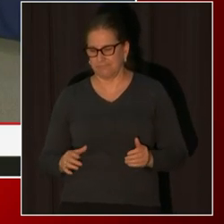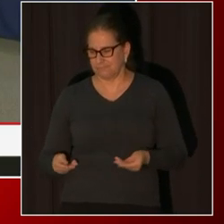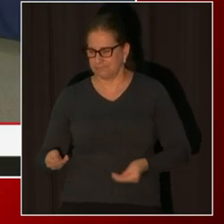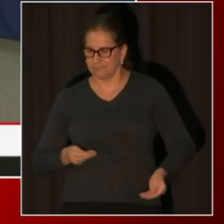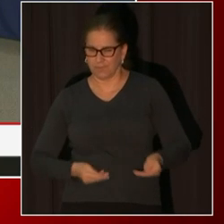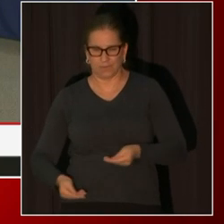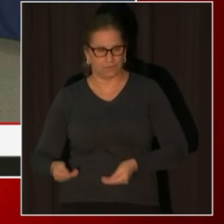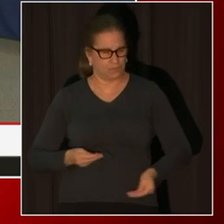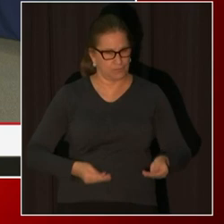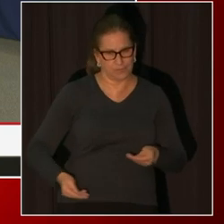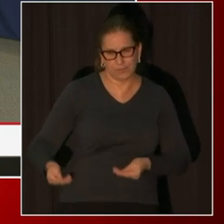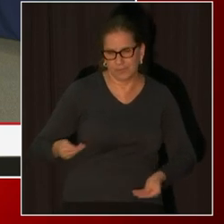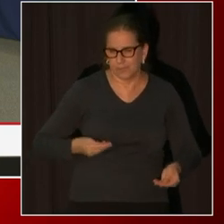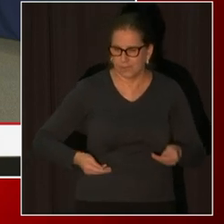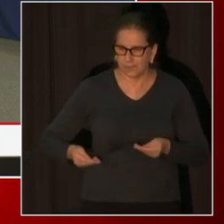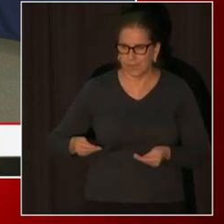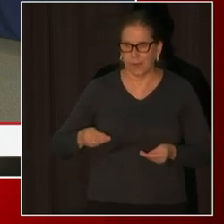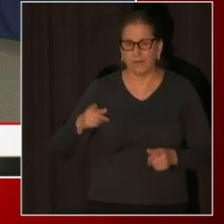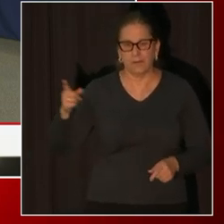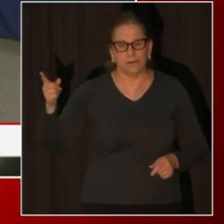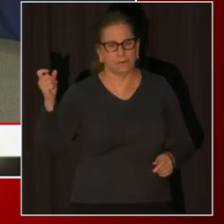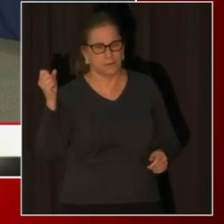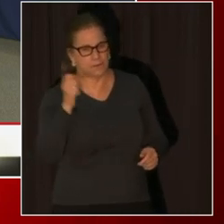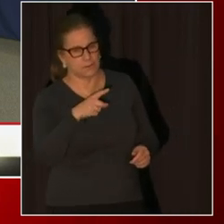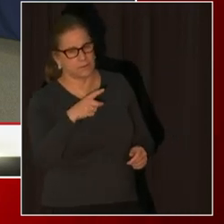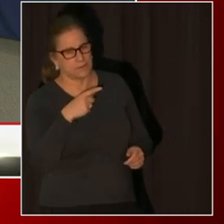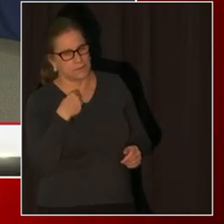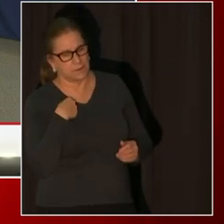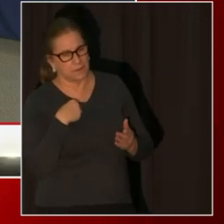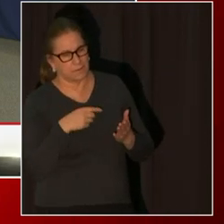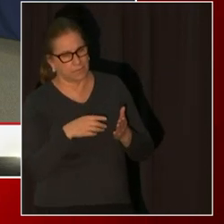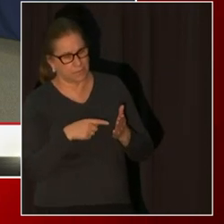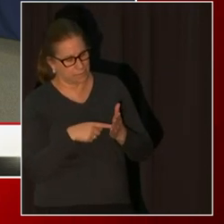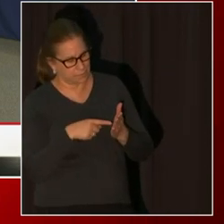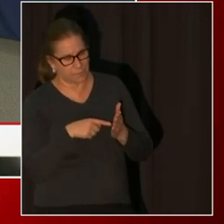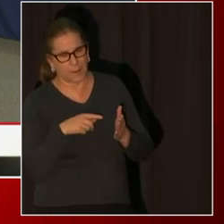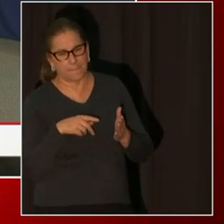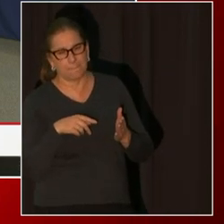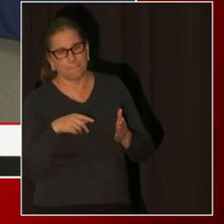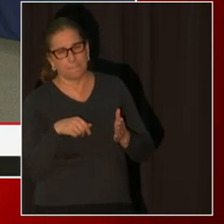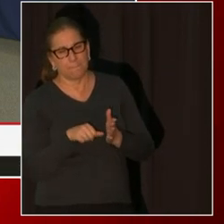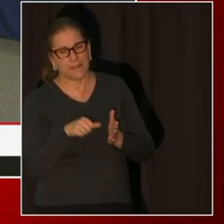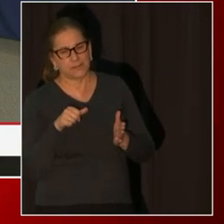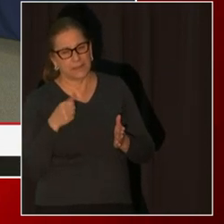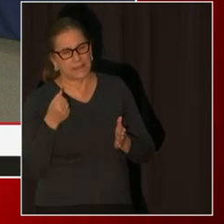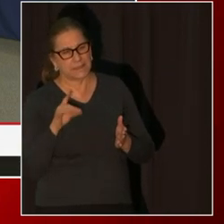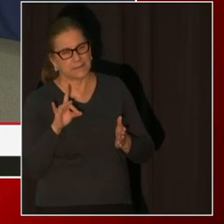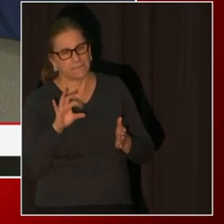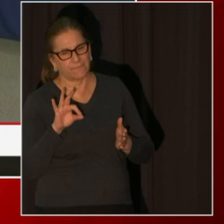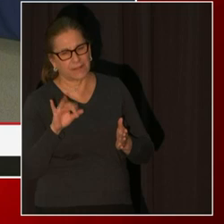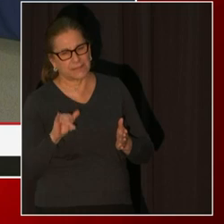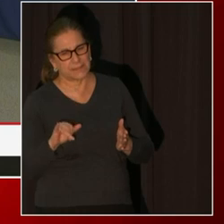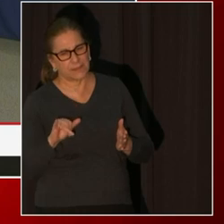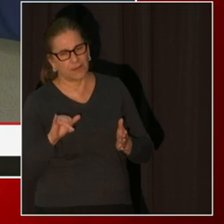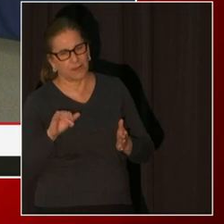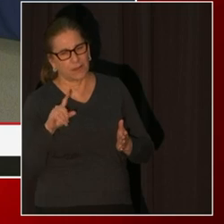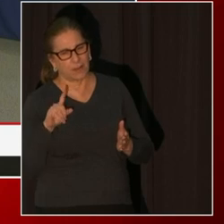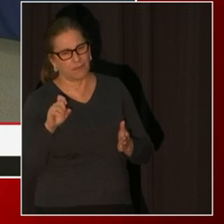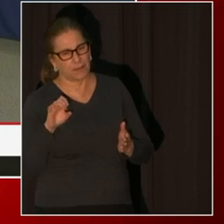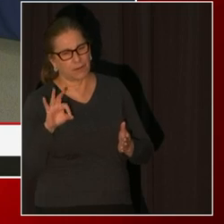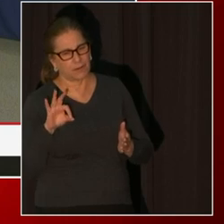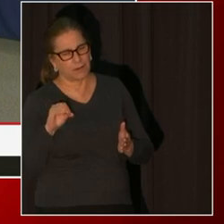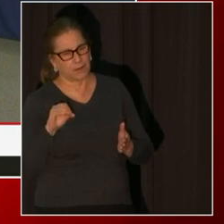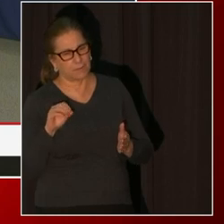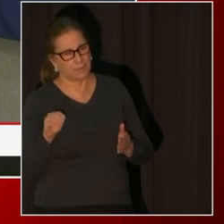says fiscal year 2020 made $190 million in reductions to agency budgets mostly through the hiring